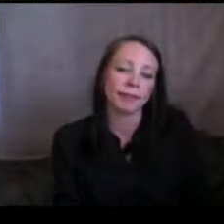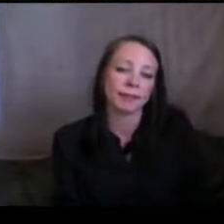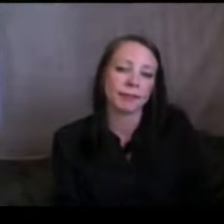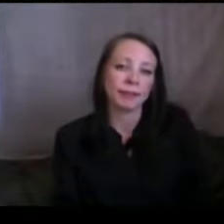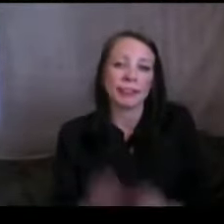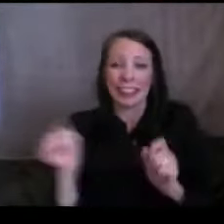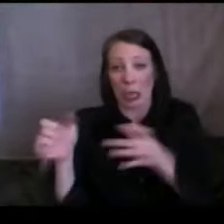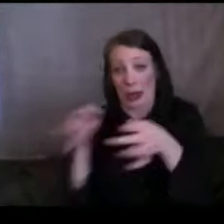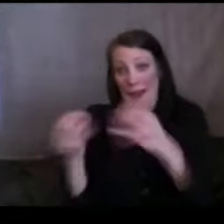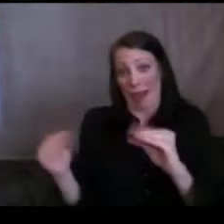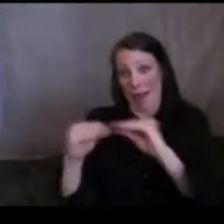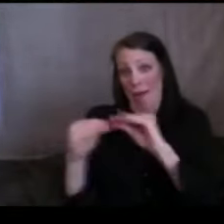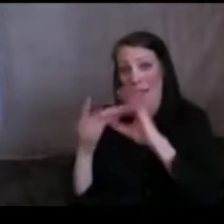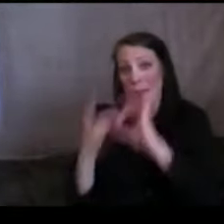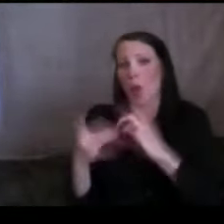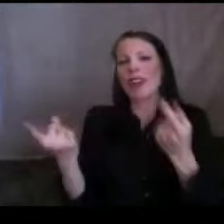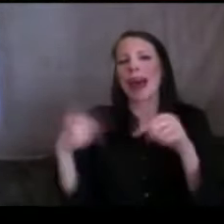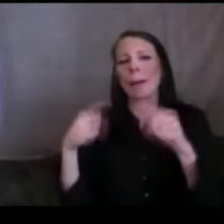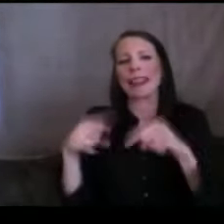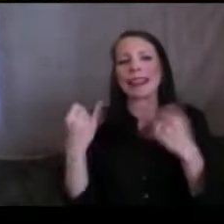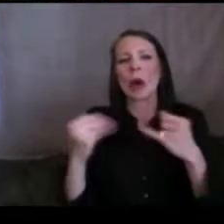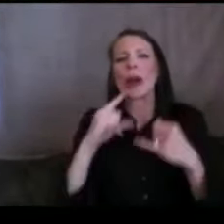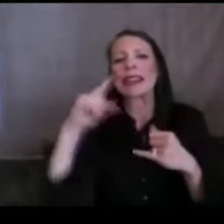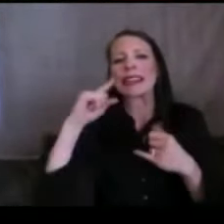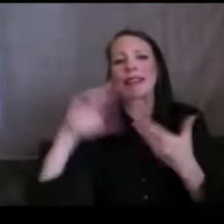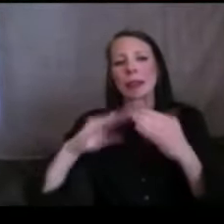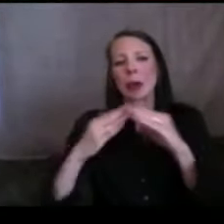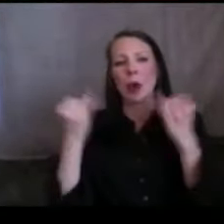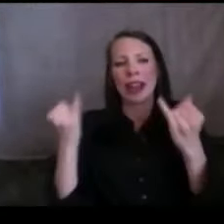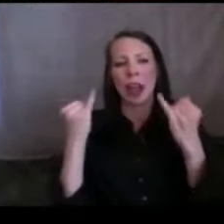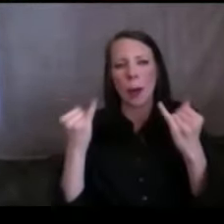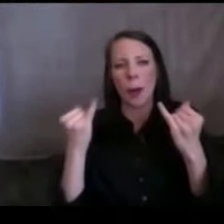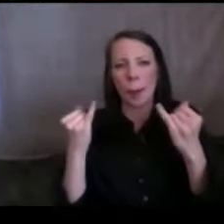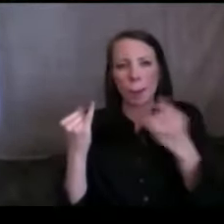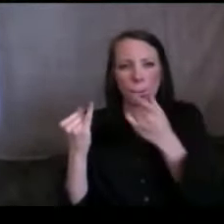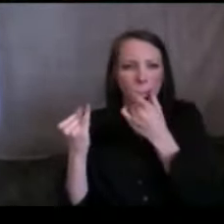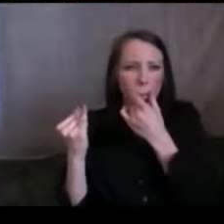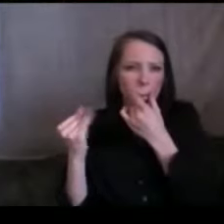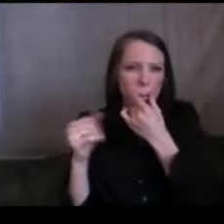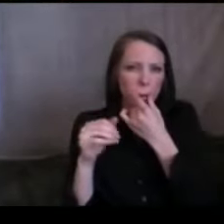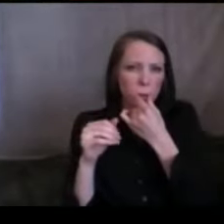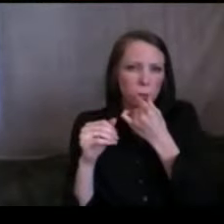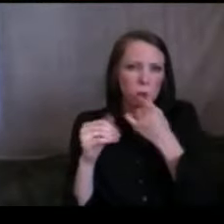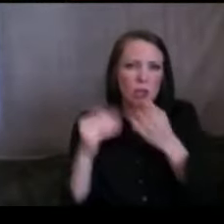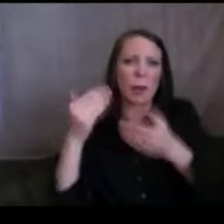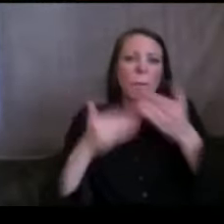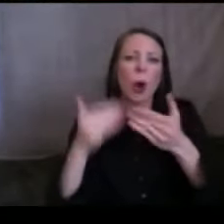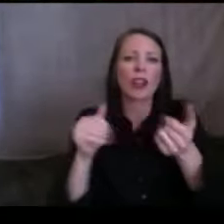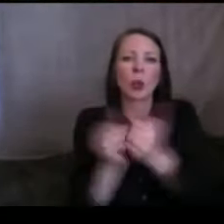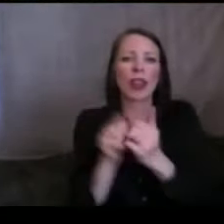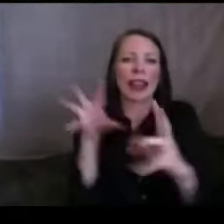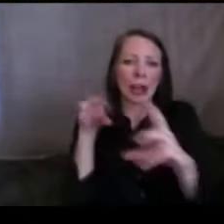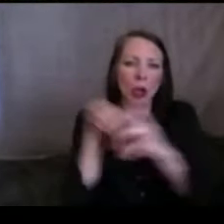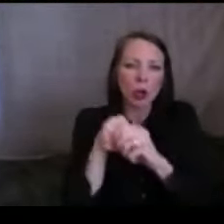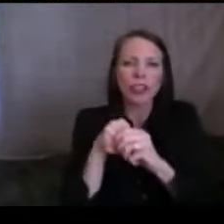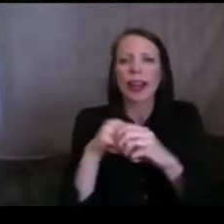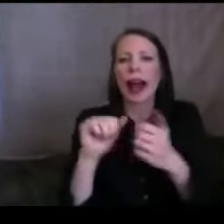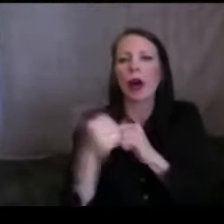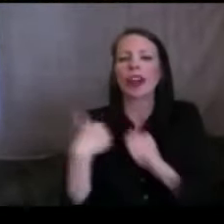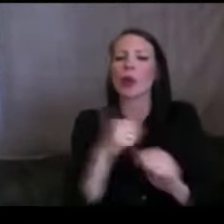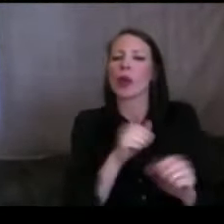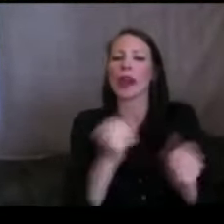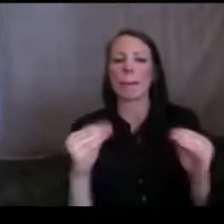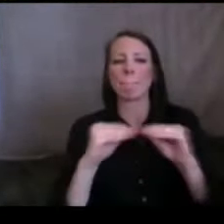can you tell us a little bit about what's happening in the deaf community right now? What does progress towards inclusion, where can we make